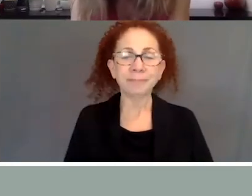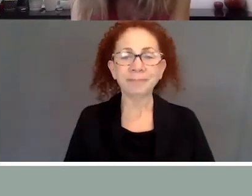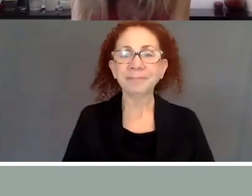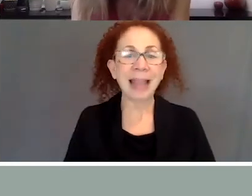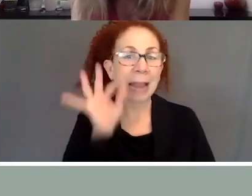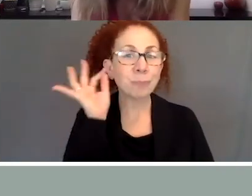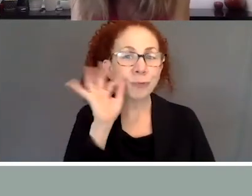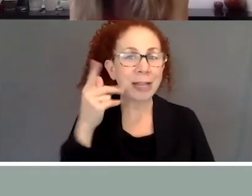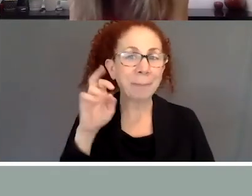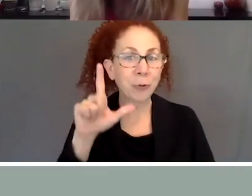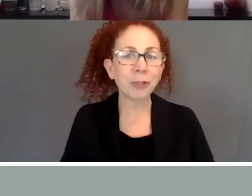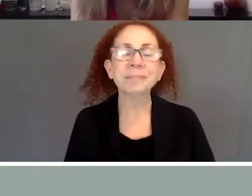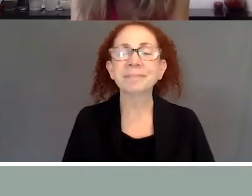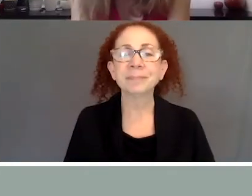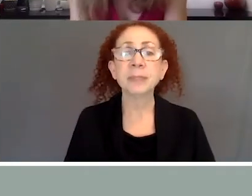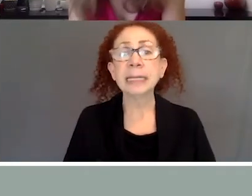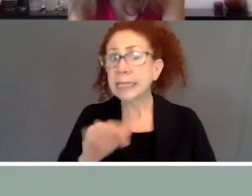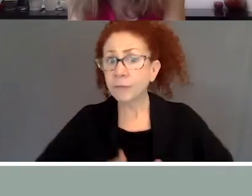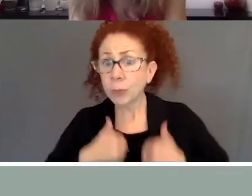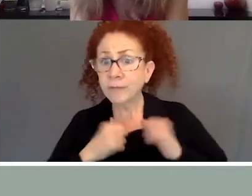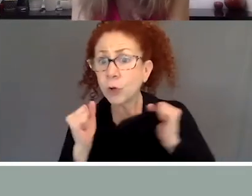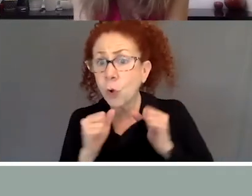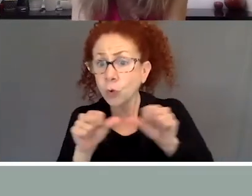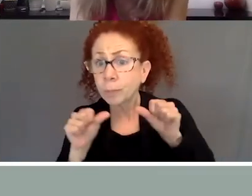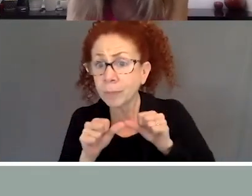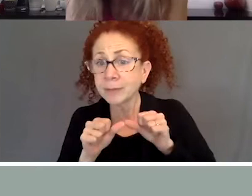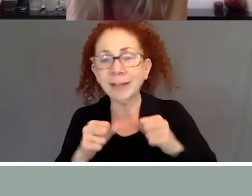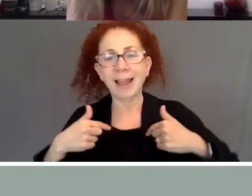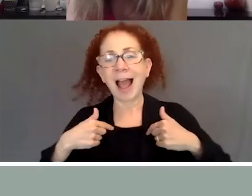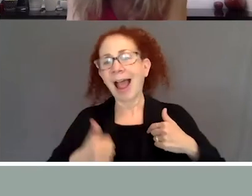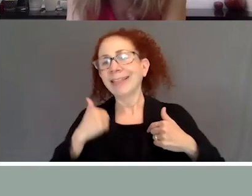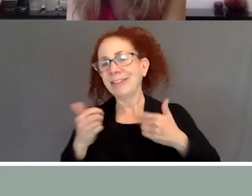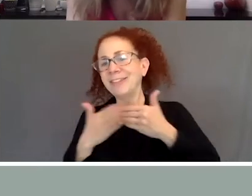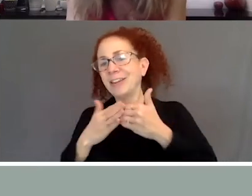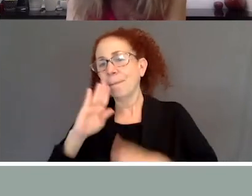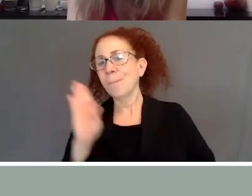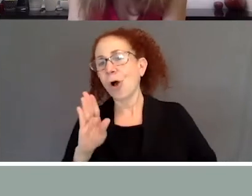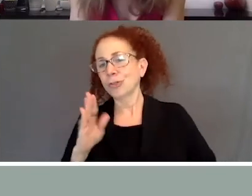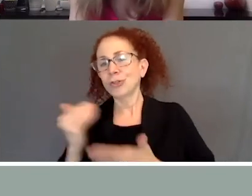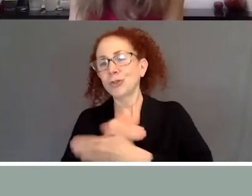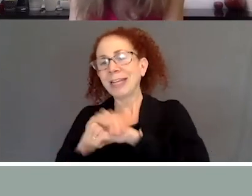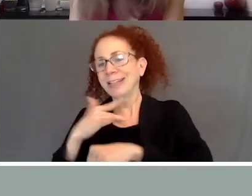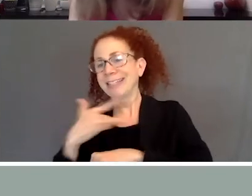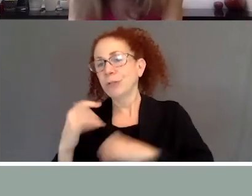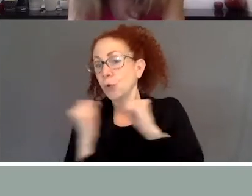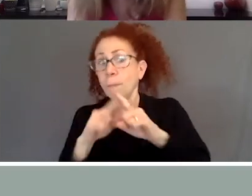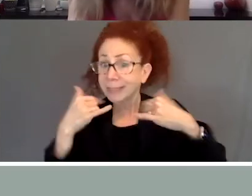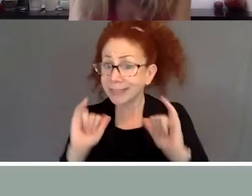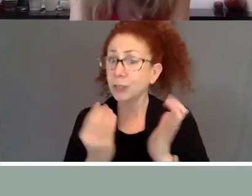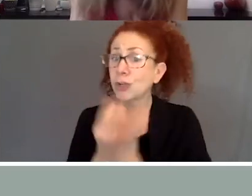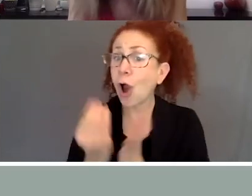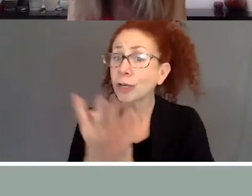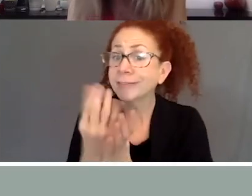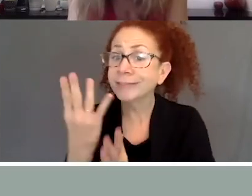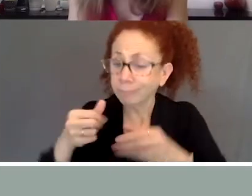if you live in a colder climate like I do outside of Boston in the New England area, you can still have a garden.